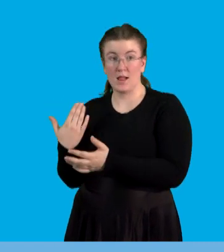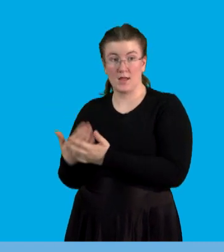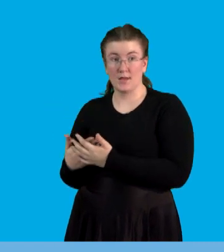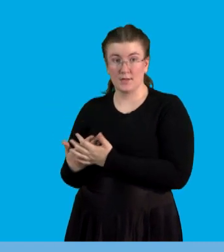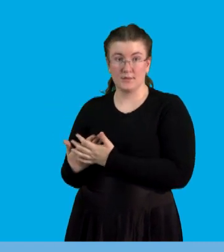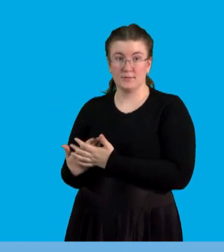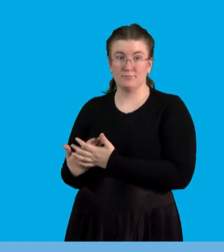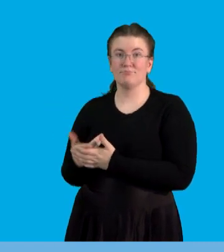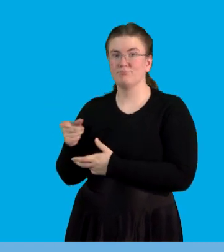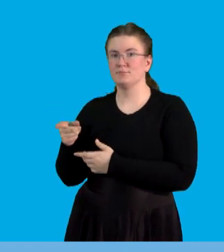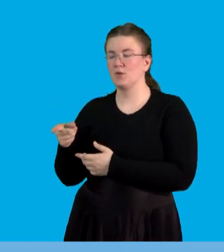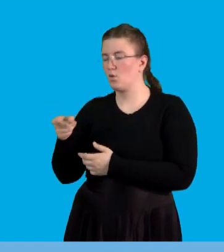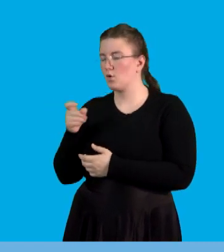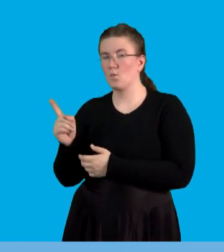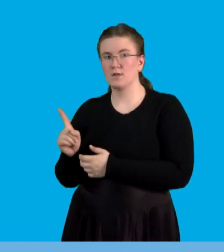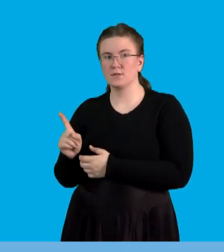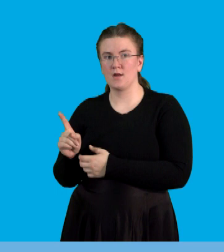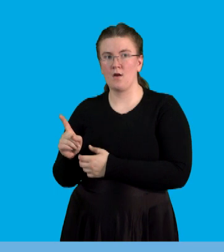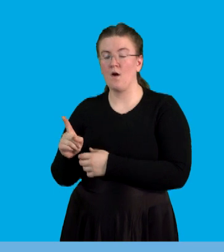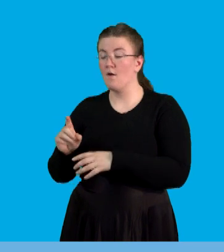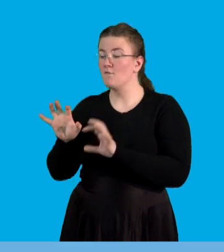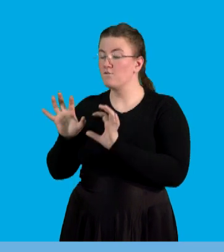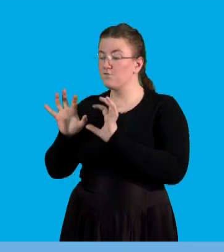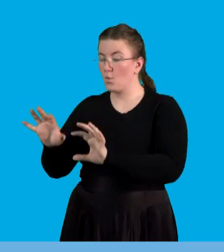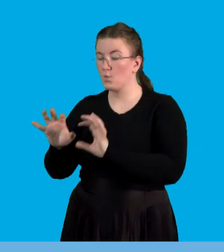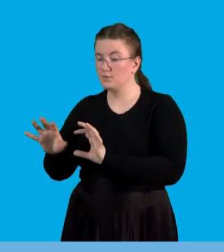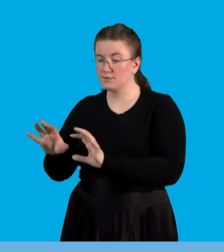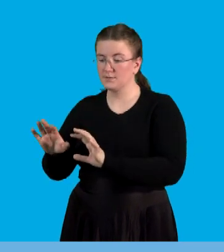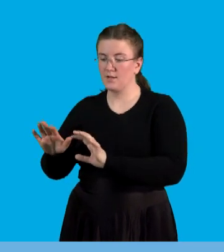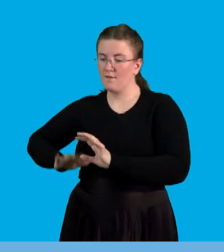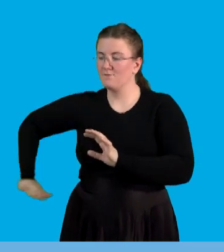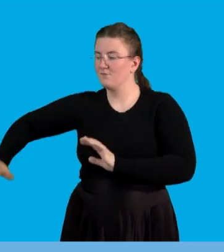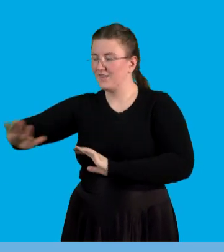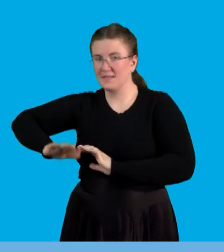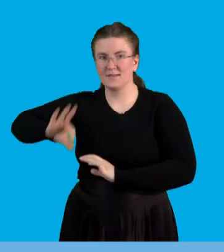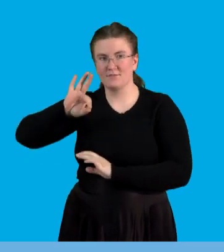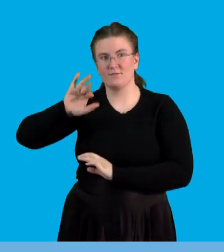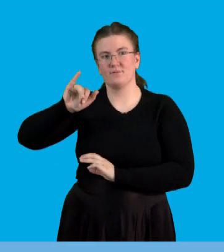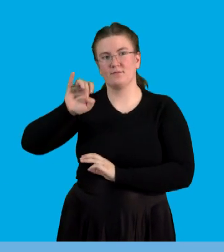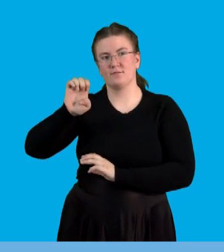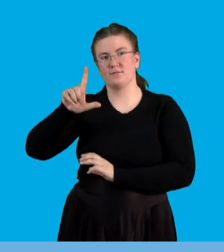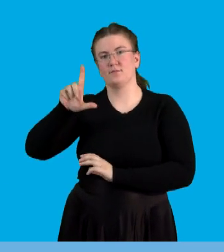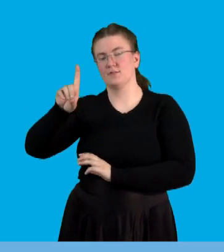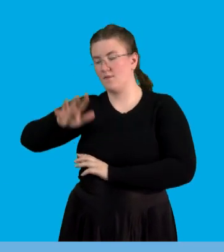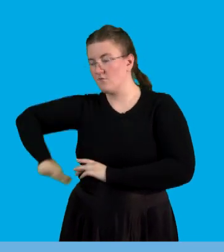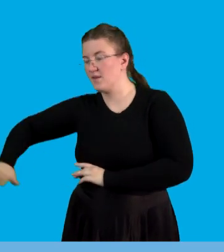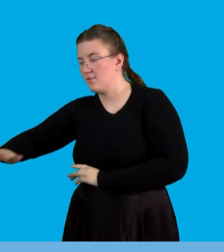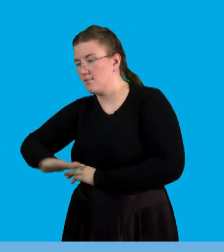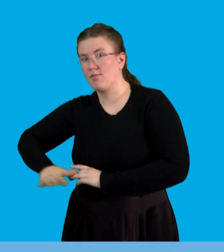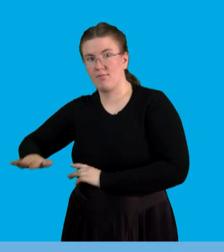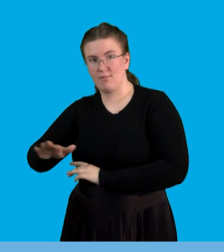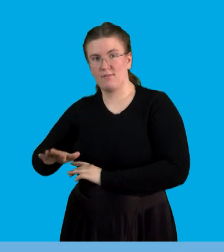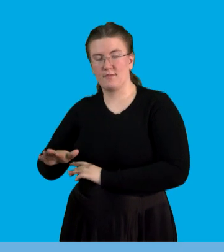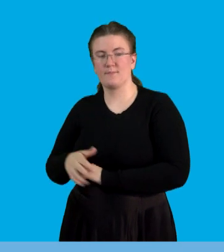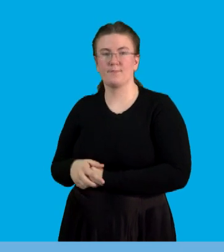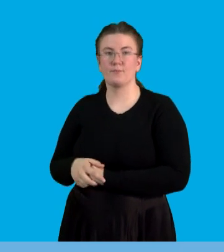force space is called a force field, and the force is called a field force. So these